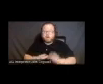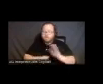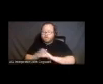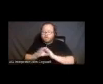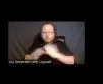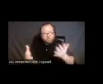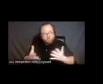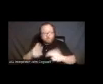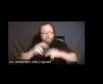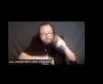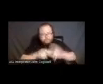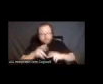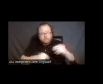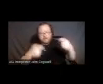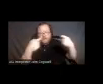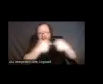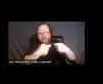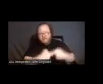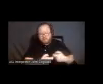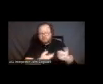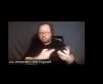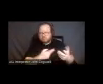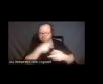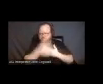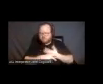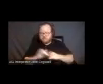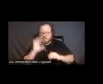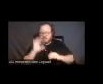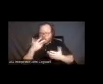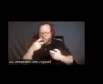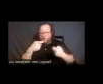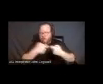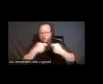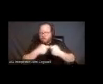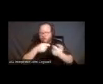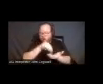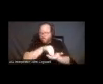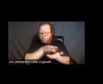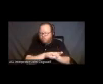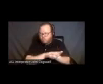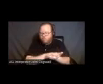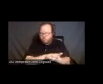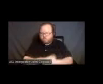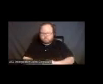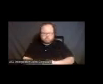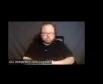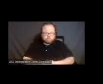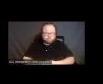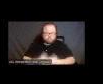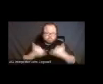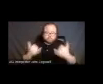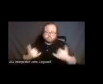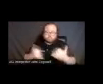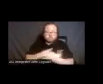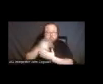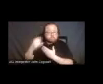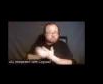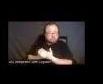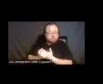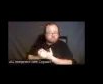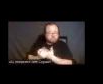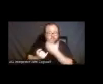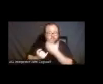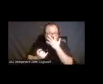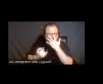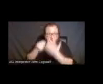buildings and electronic programs like our electronic records. Some current projects